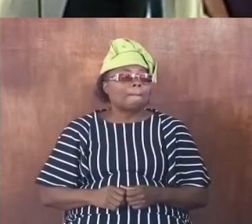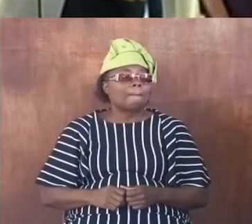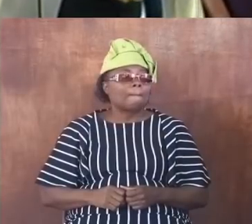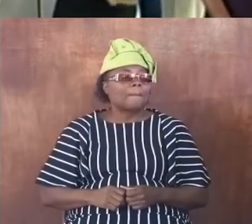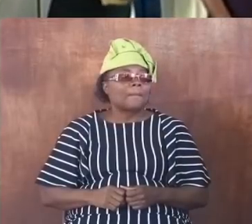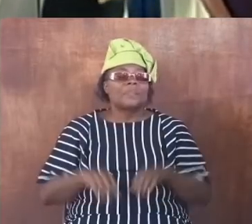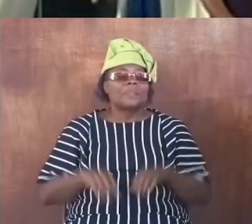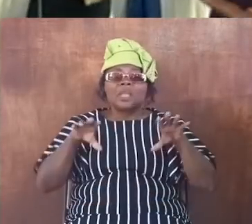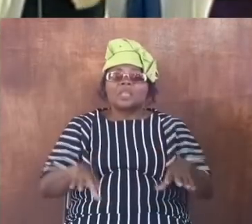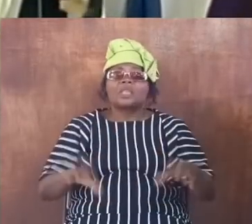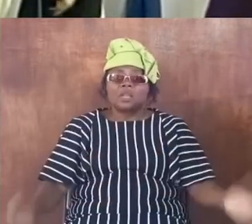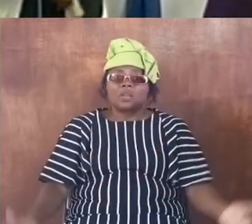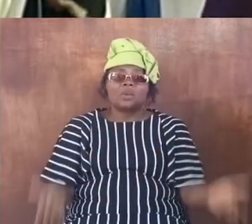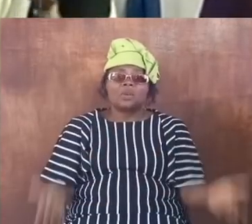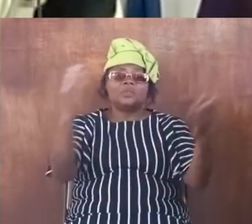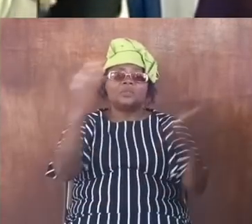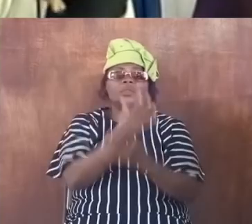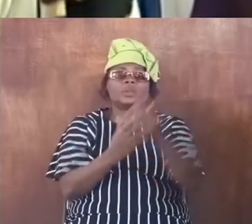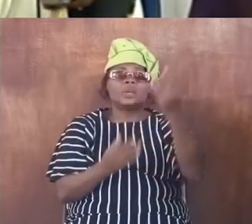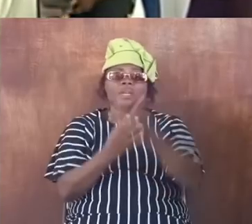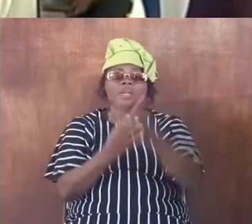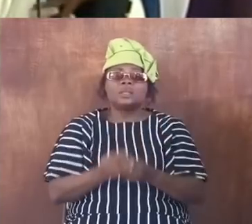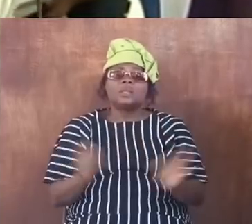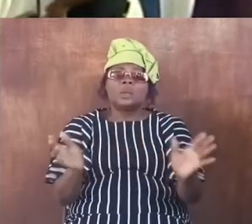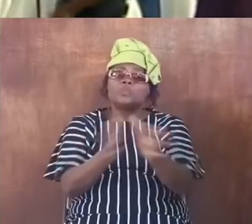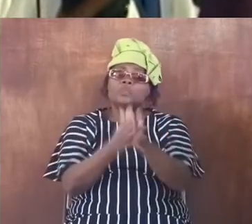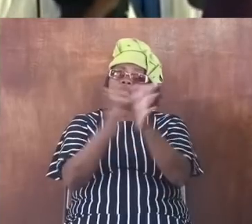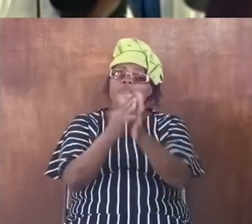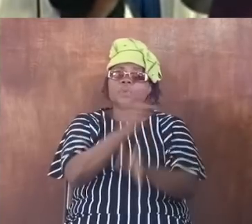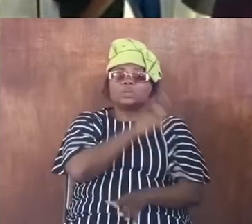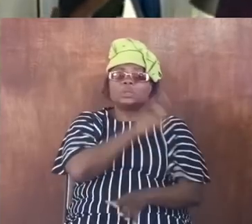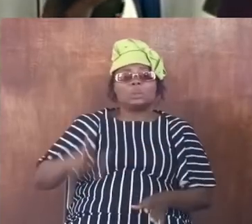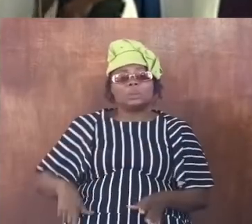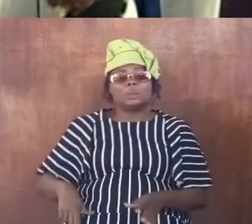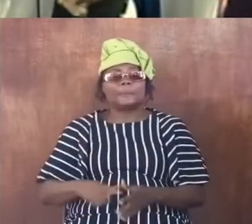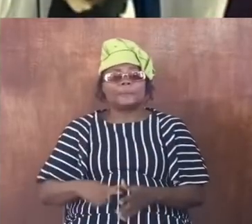Can you lift your hands and praise God?